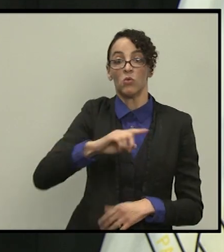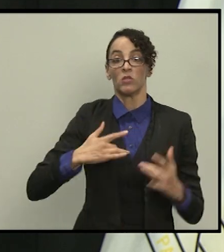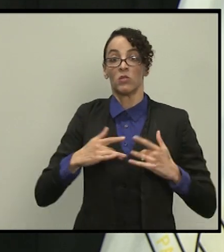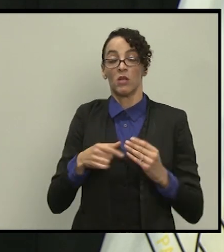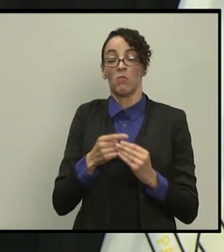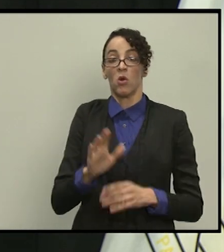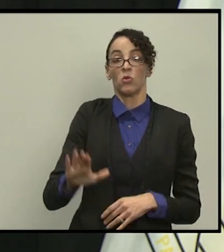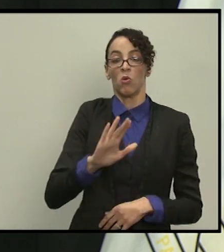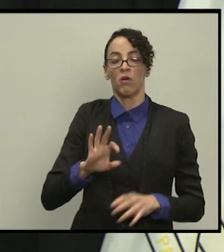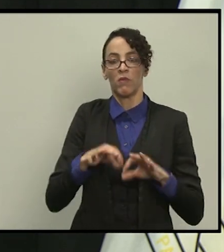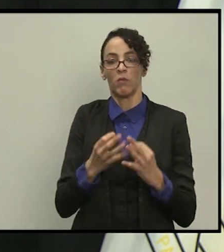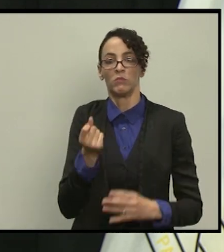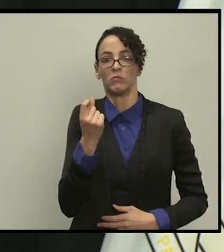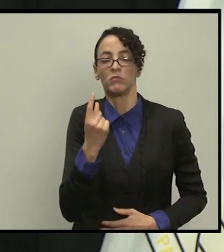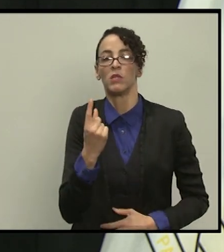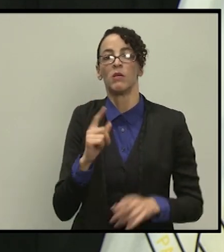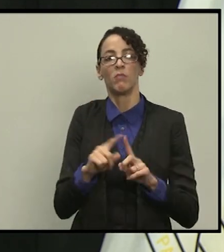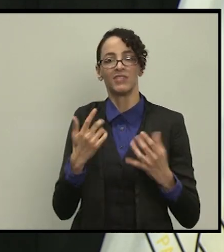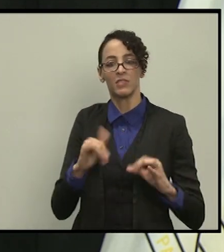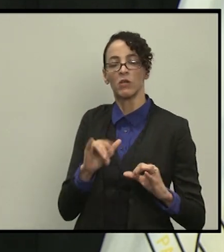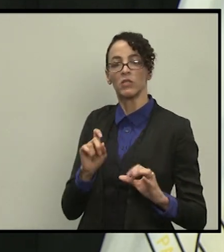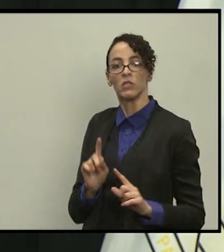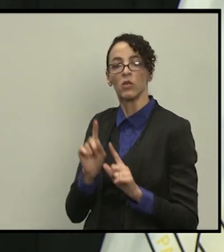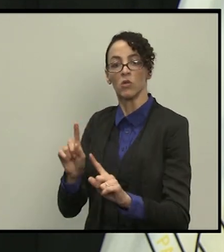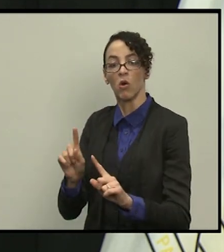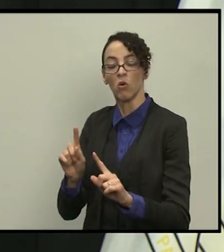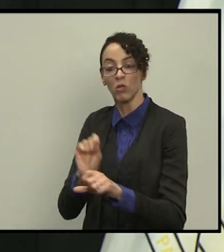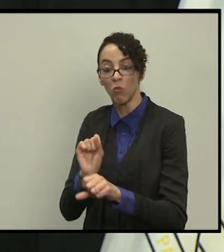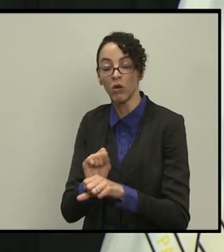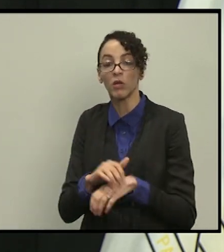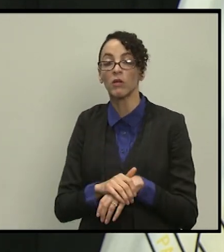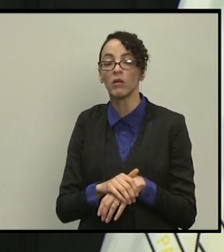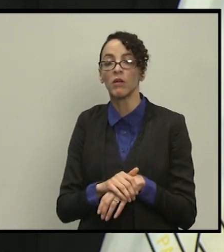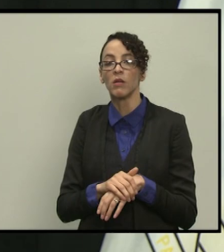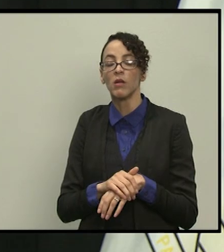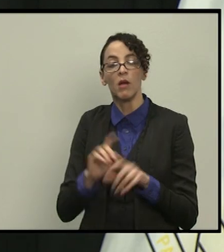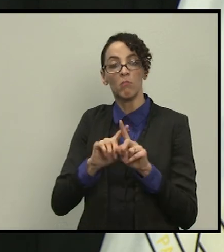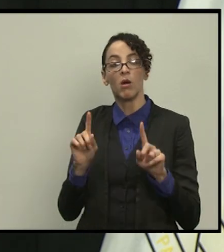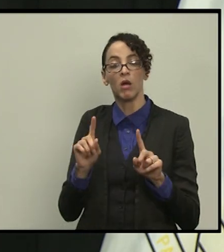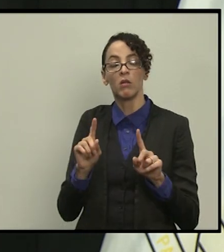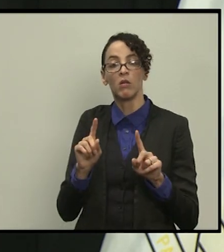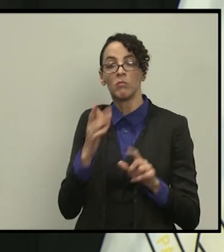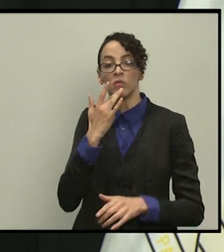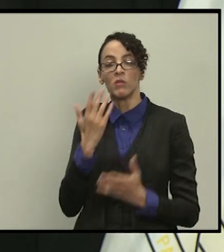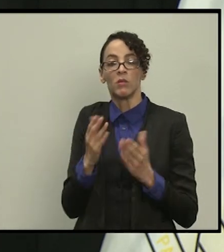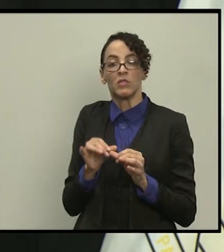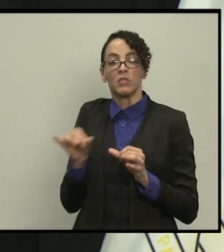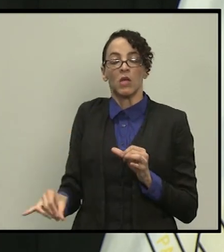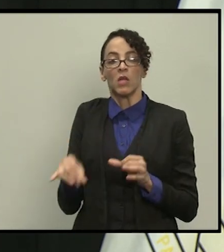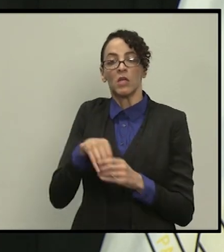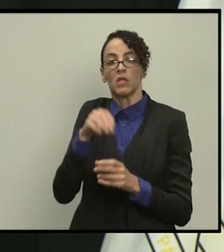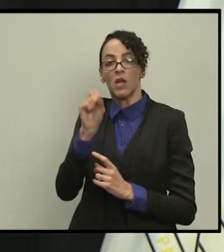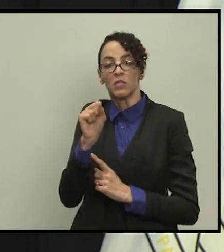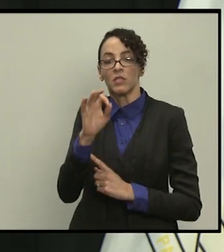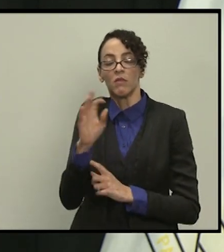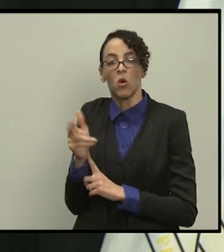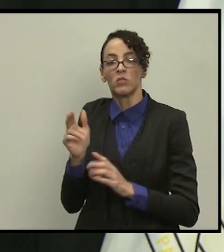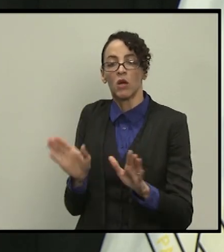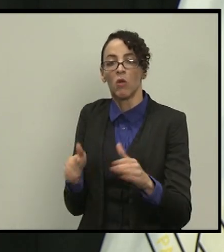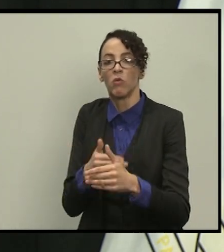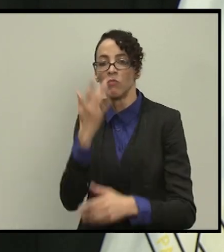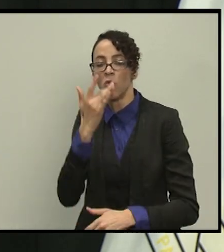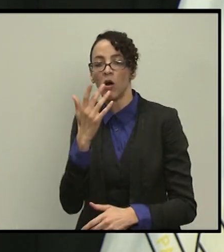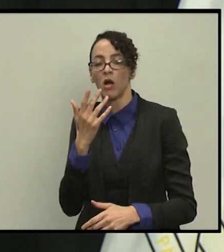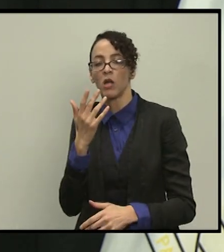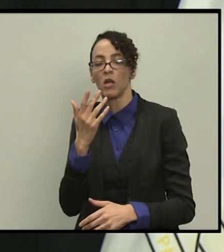work, and you want to stay here in San Francisco at a hotel room because you are concerned about the fact that you interact